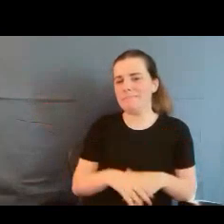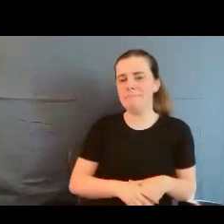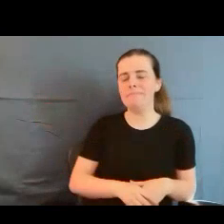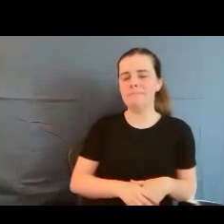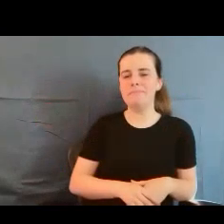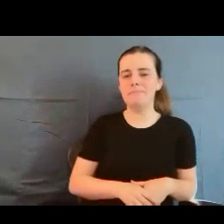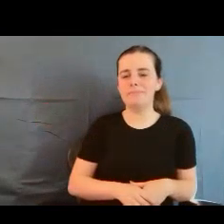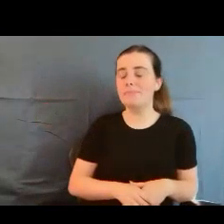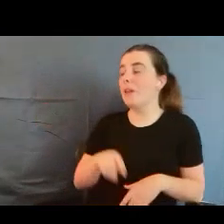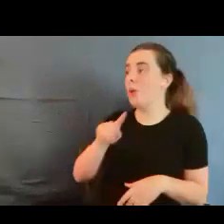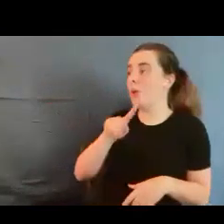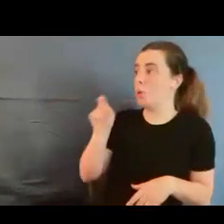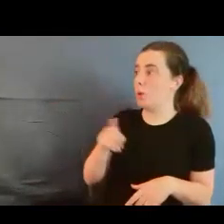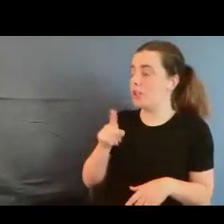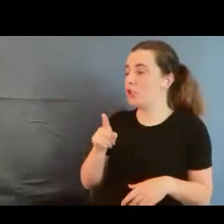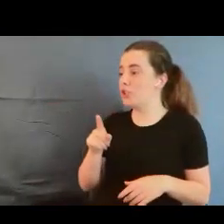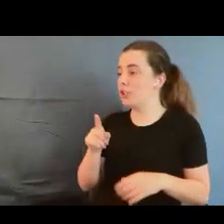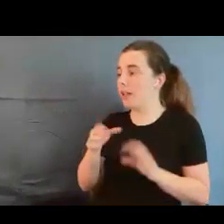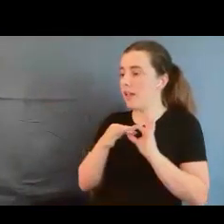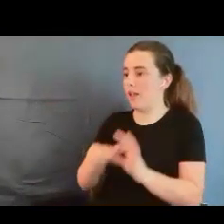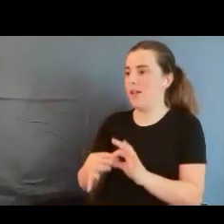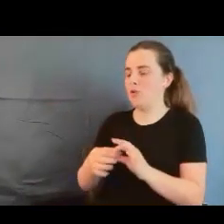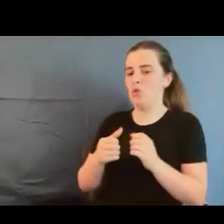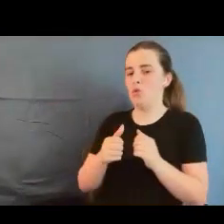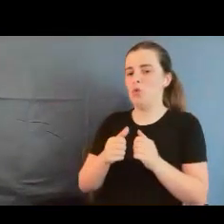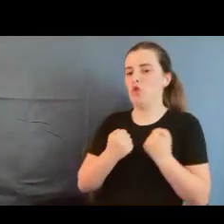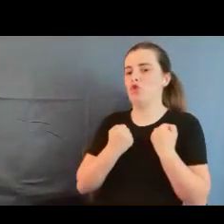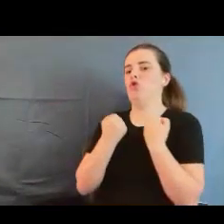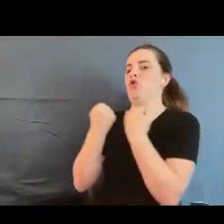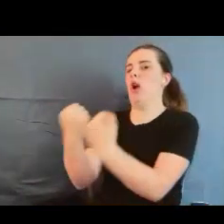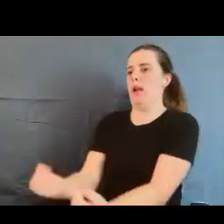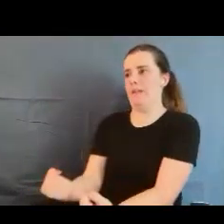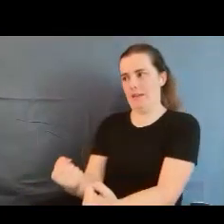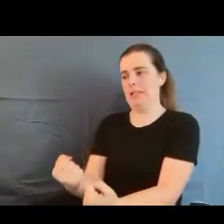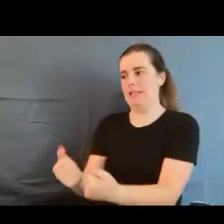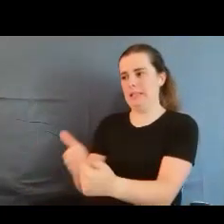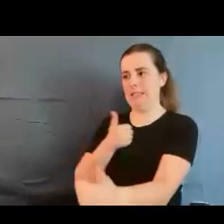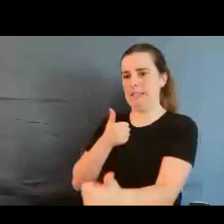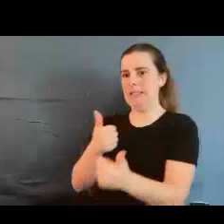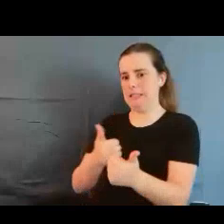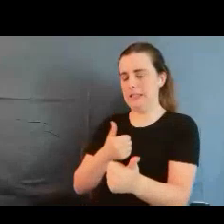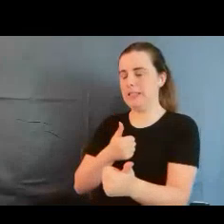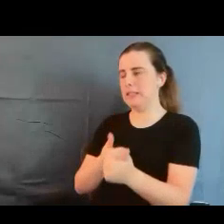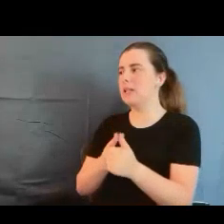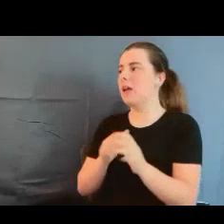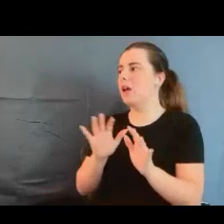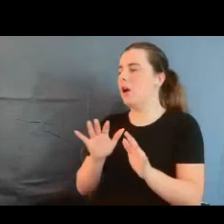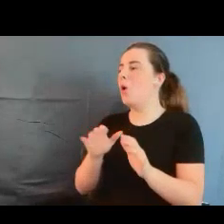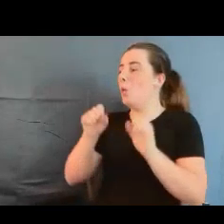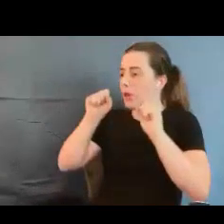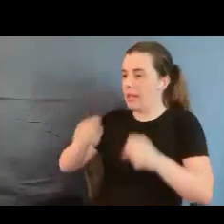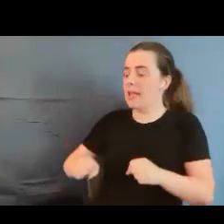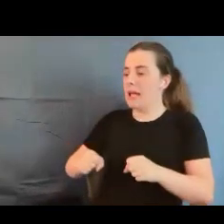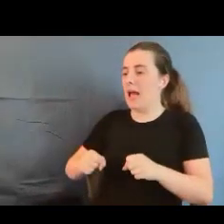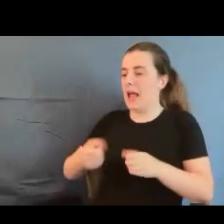There's a question about driving distance between each point. We can definitely give you solid details on